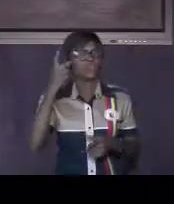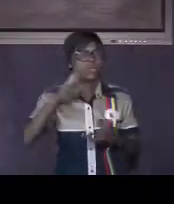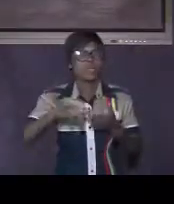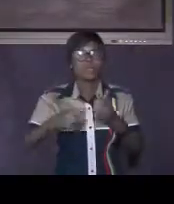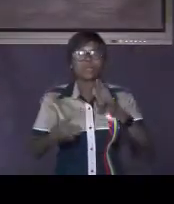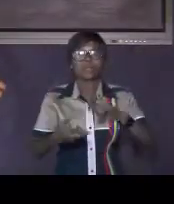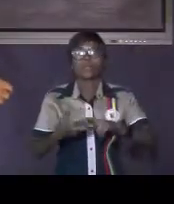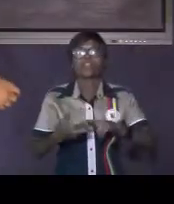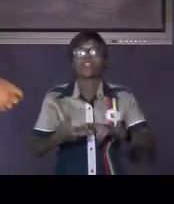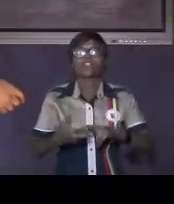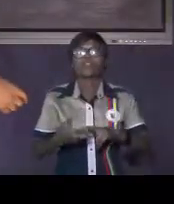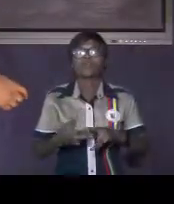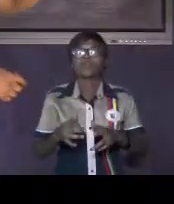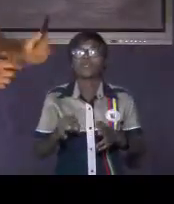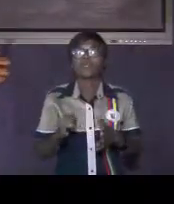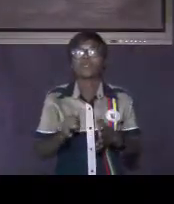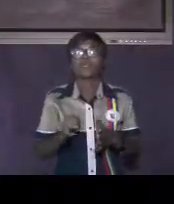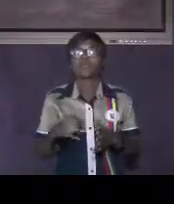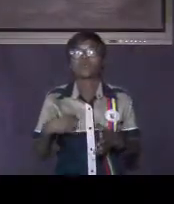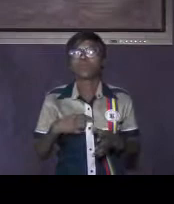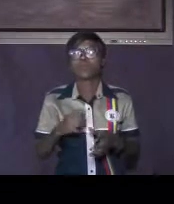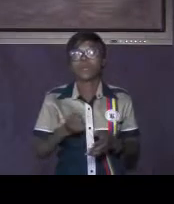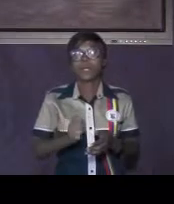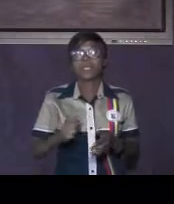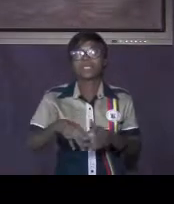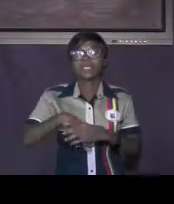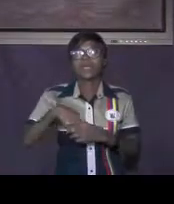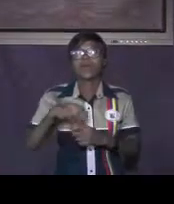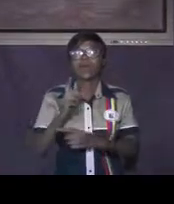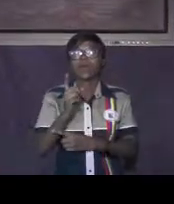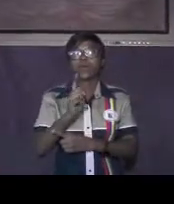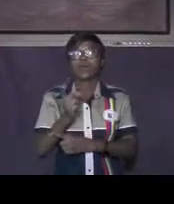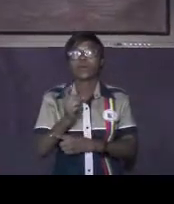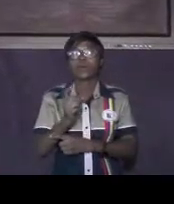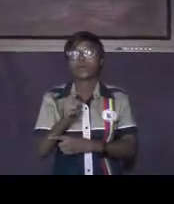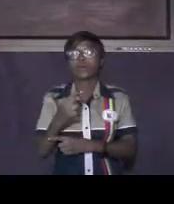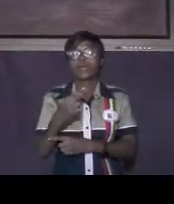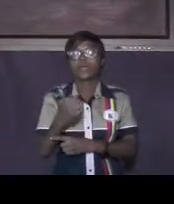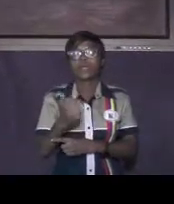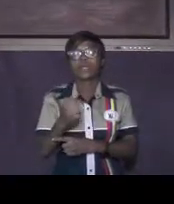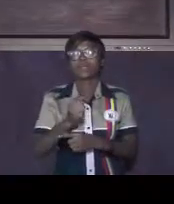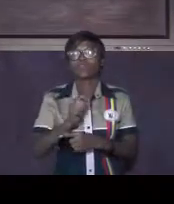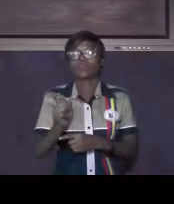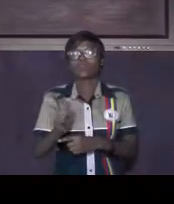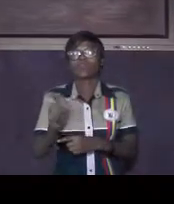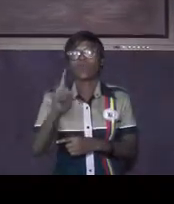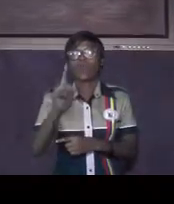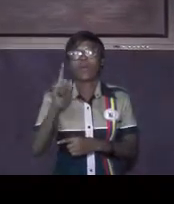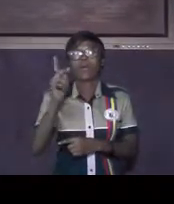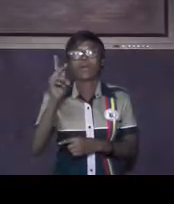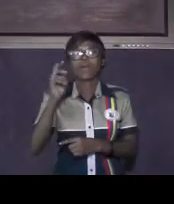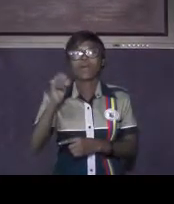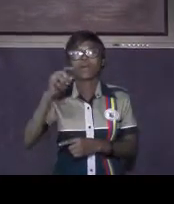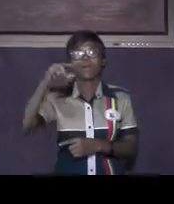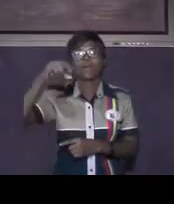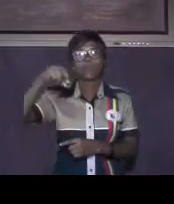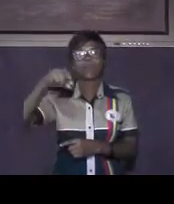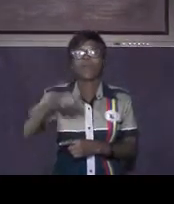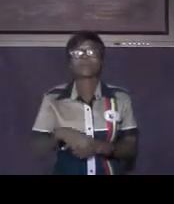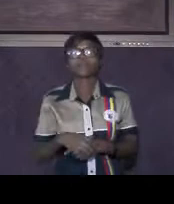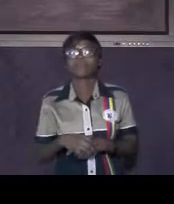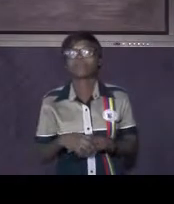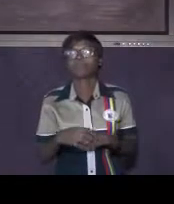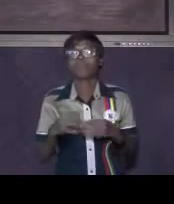between hectare and square kilometers, and that's the second one. So we write it out. 100 hectares is 1 square kilometers. Now we want to